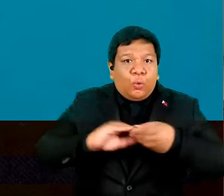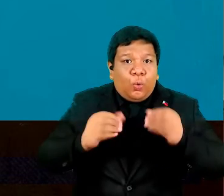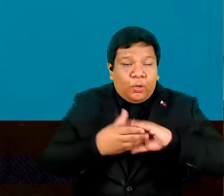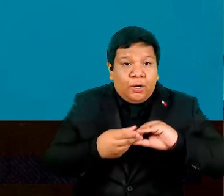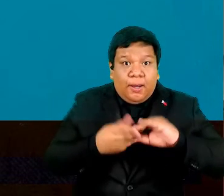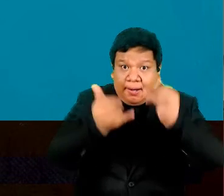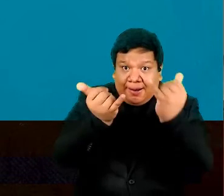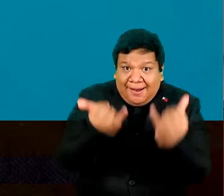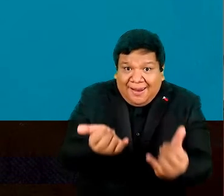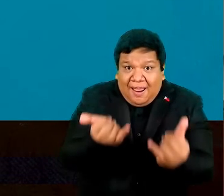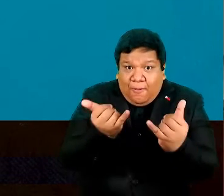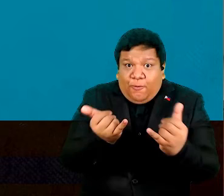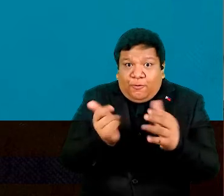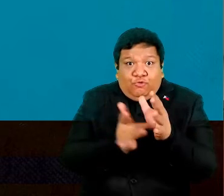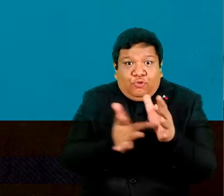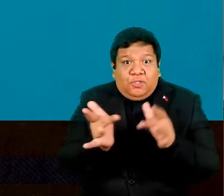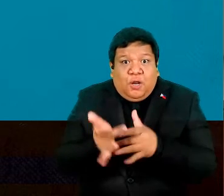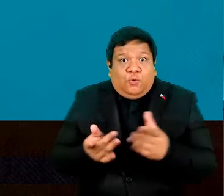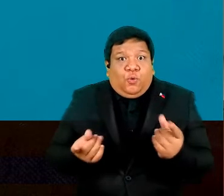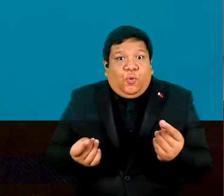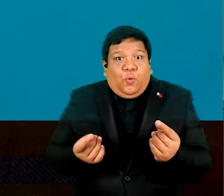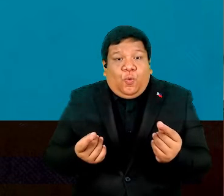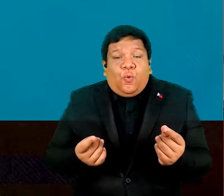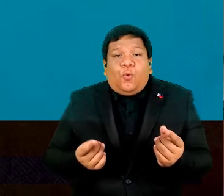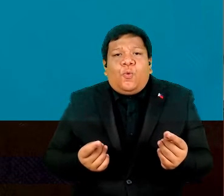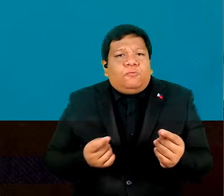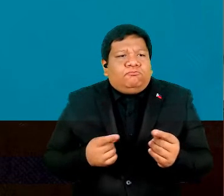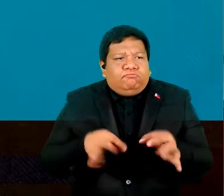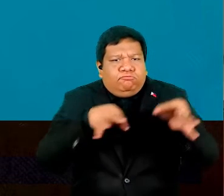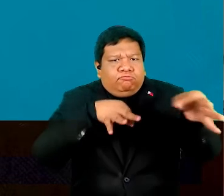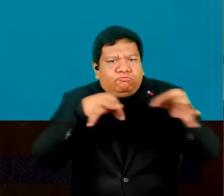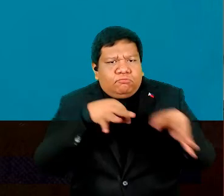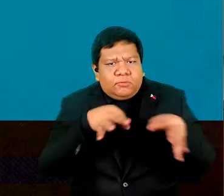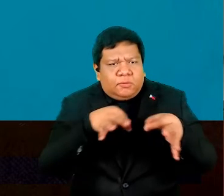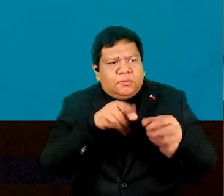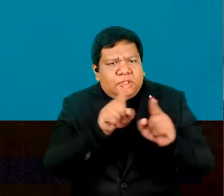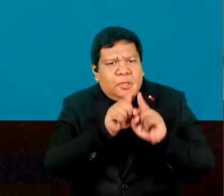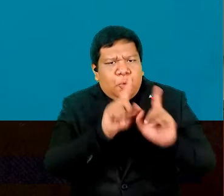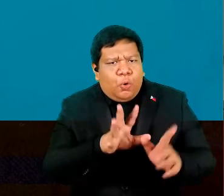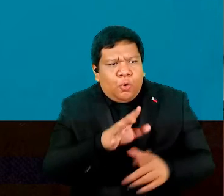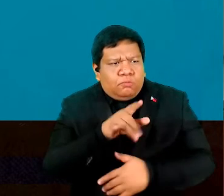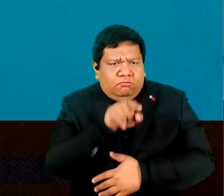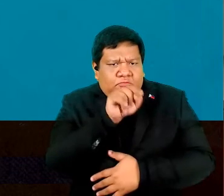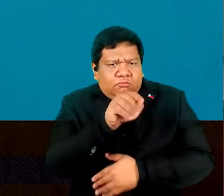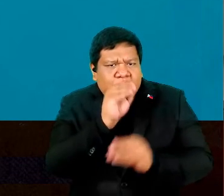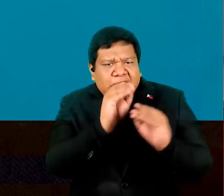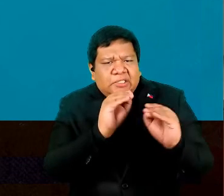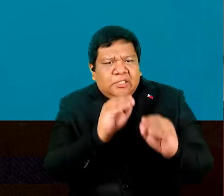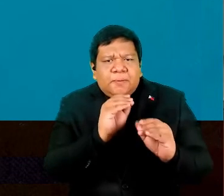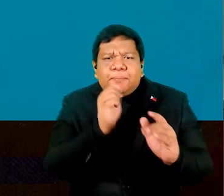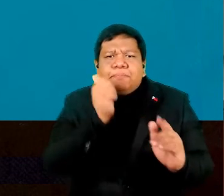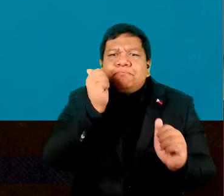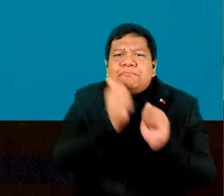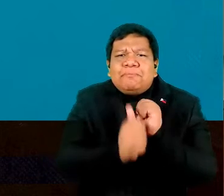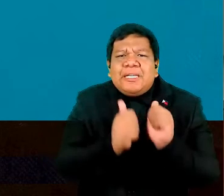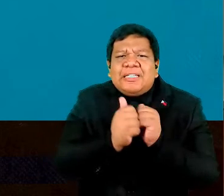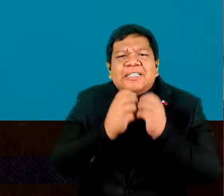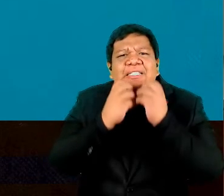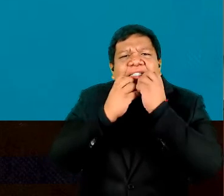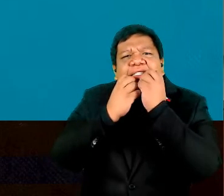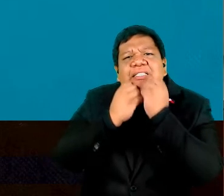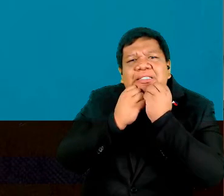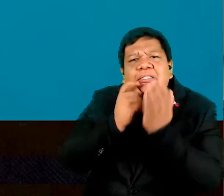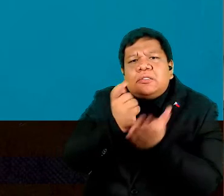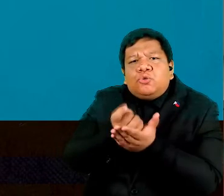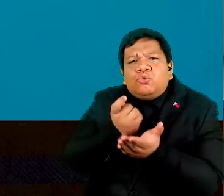already conditioning us, conditioning his disciples, on how to seek and understand the real meaning of treasure. Dahil